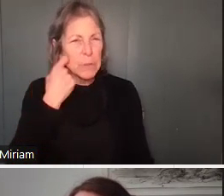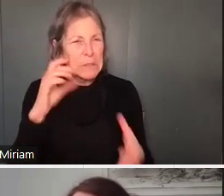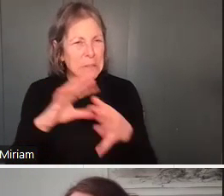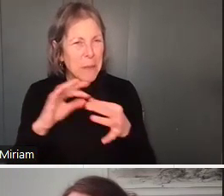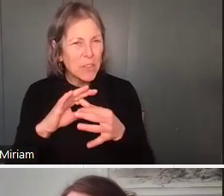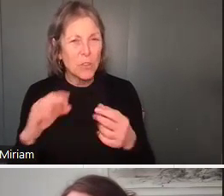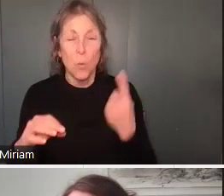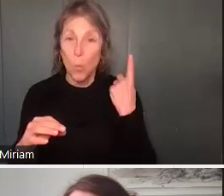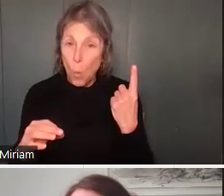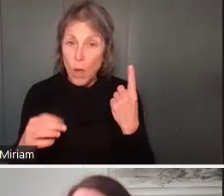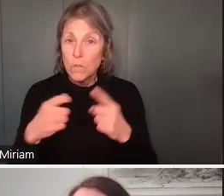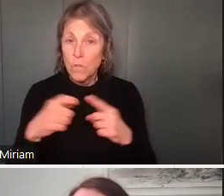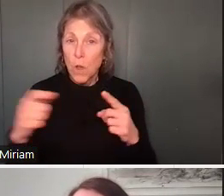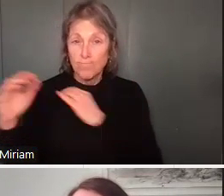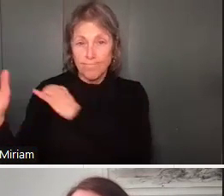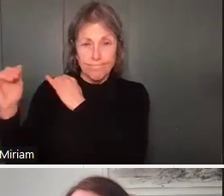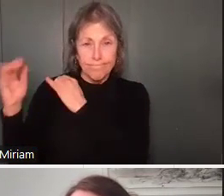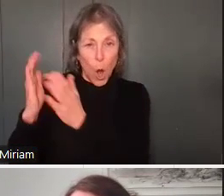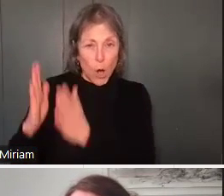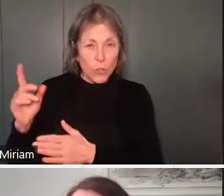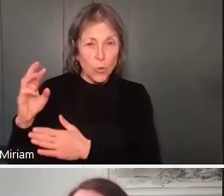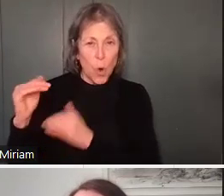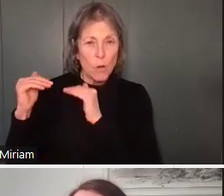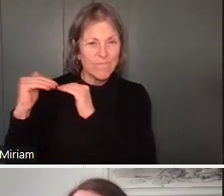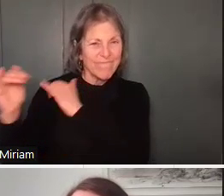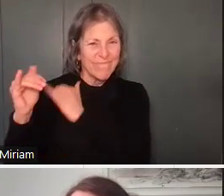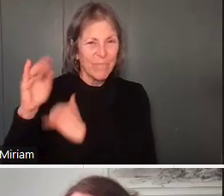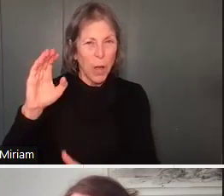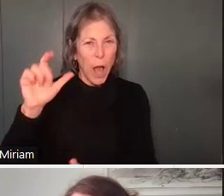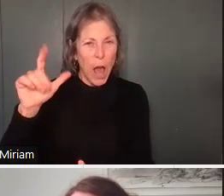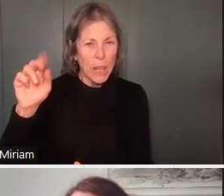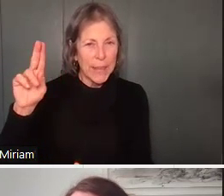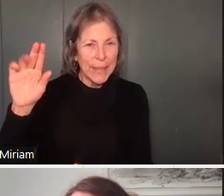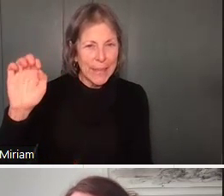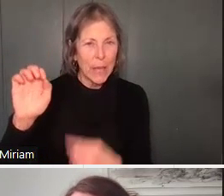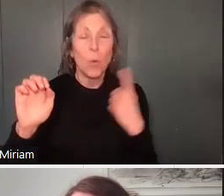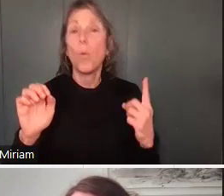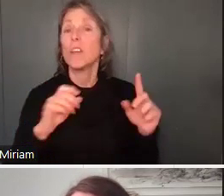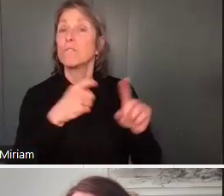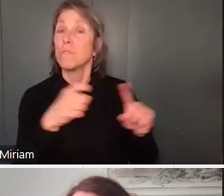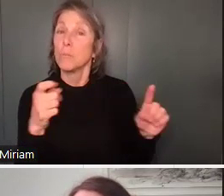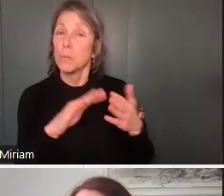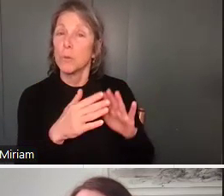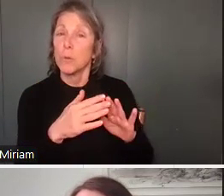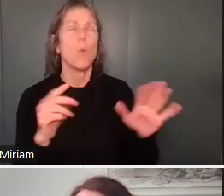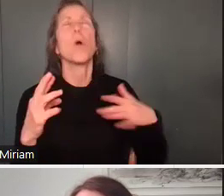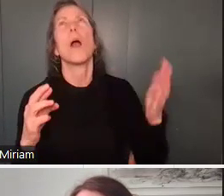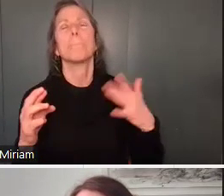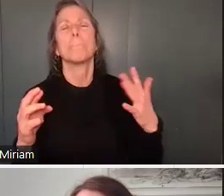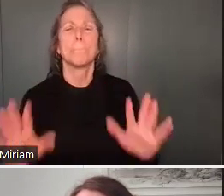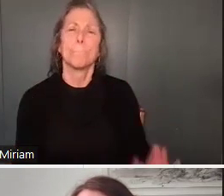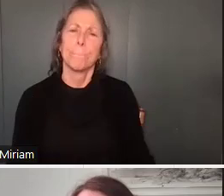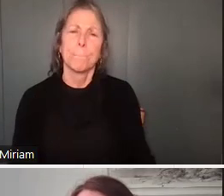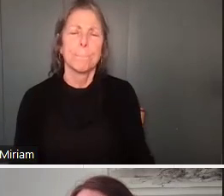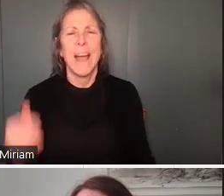one from a fellow artist or a colleague, I guess, and then one from a community, or I don't know, or I don't know.